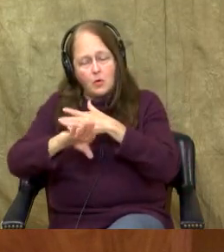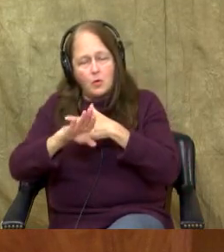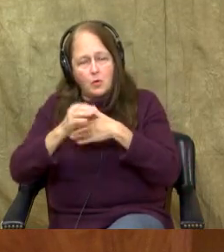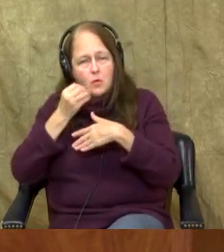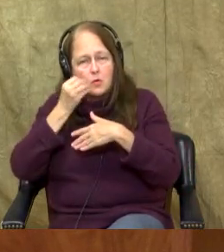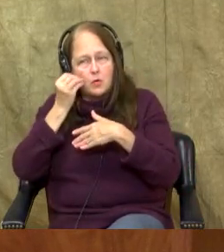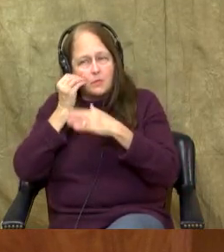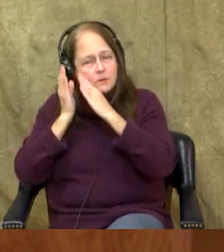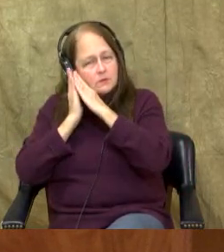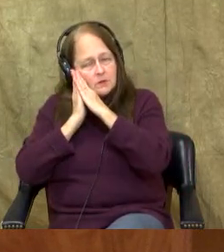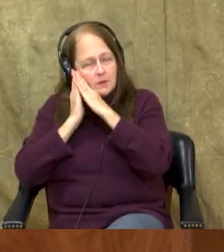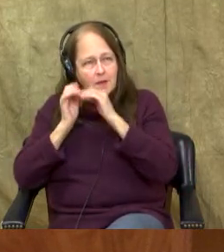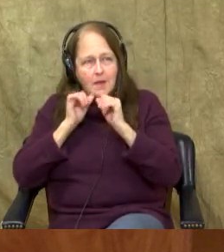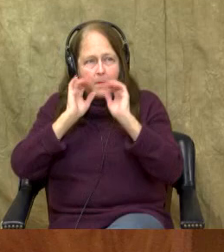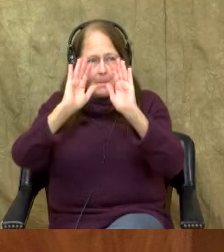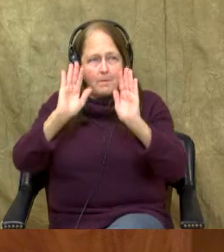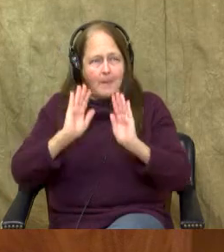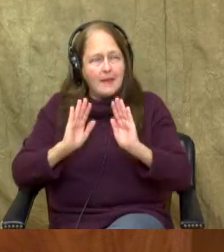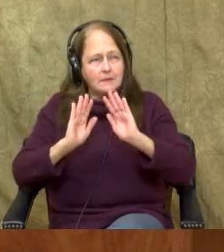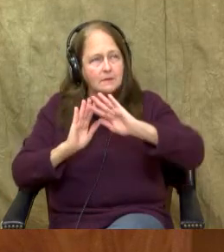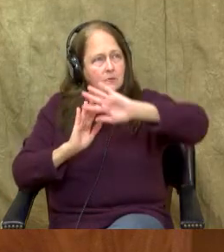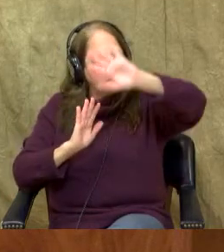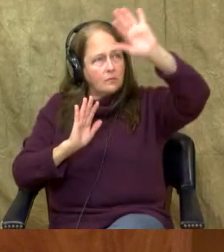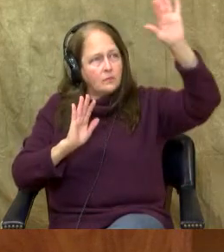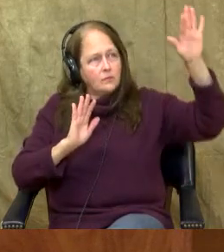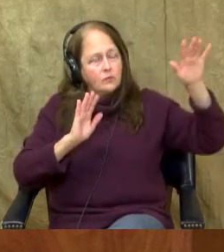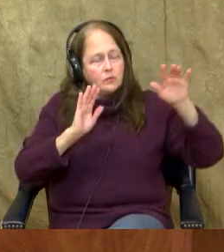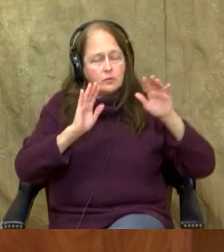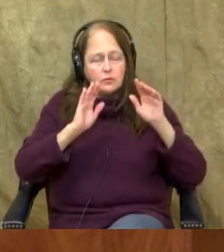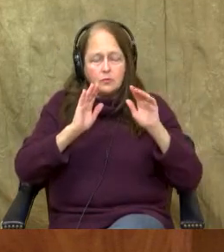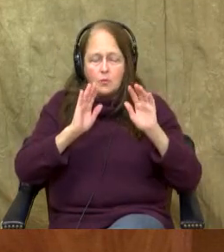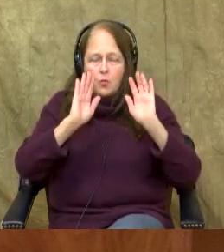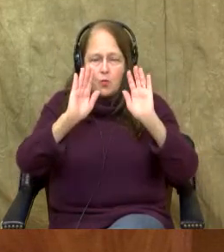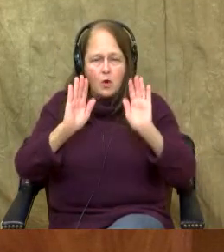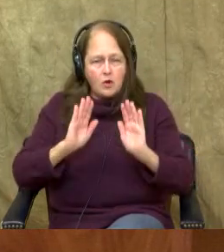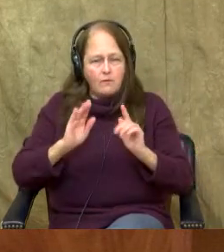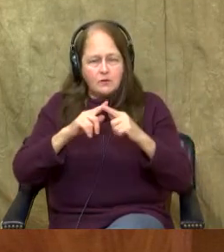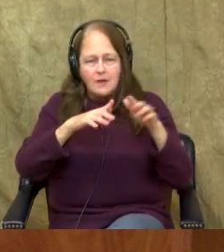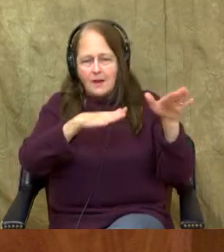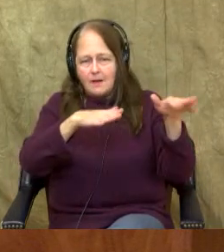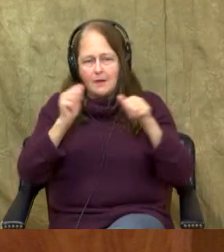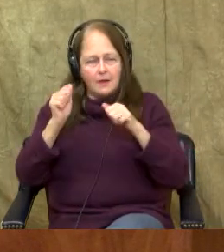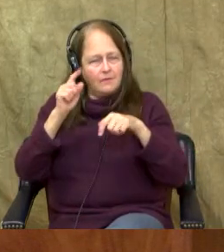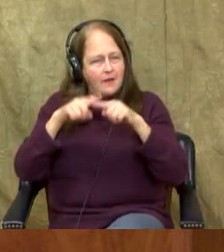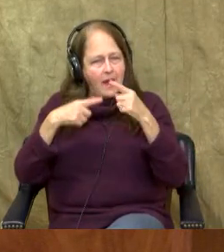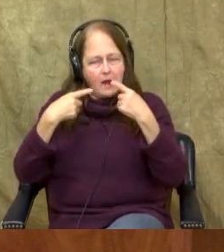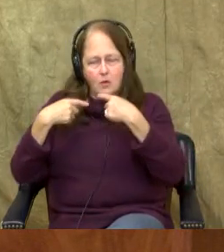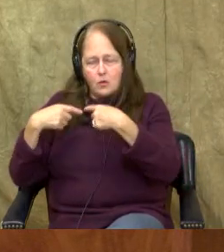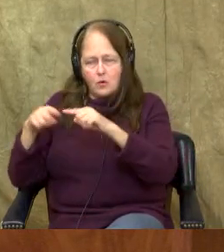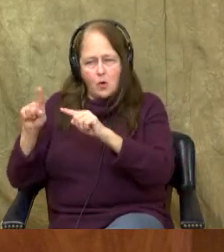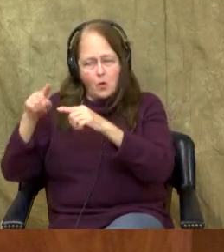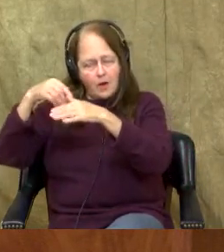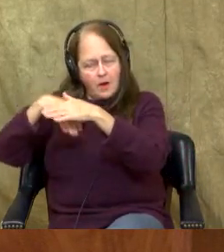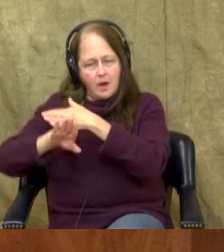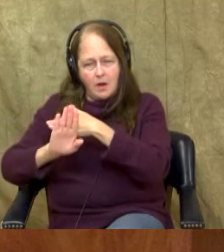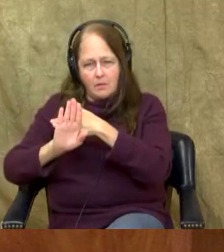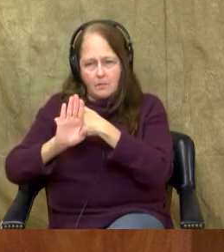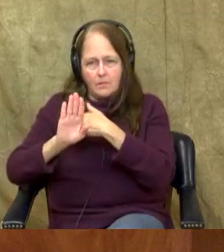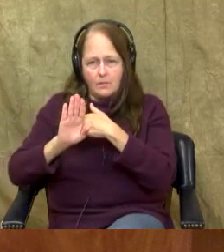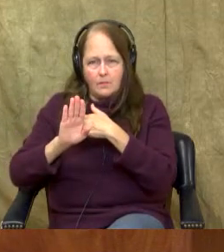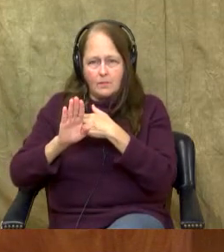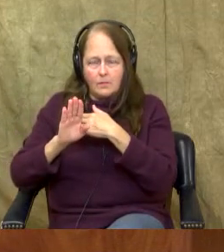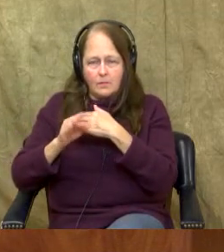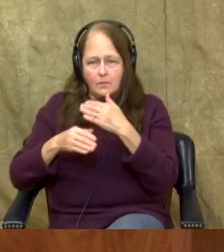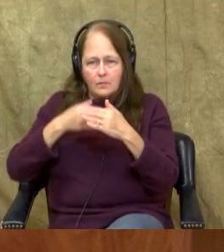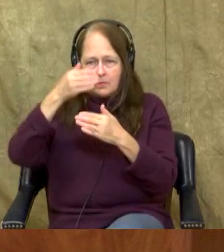was amazing. It was too wonderful for them to leave. They couldn't go. Now let's go a